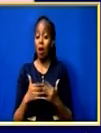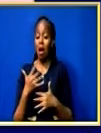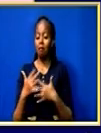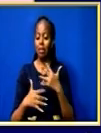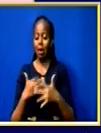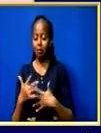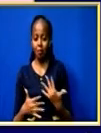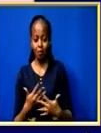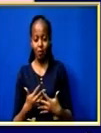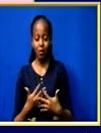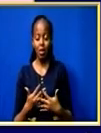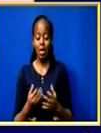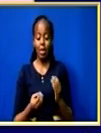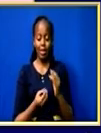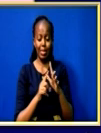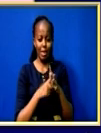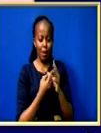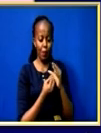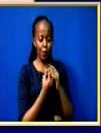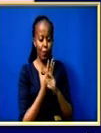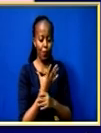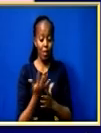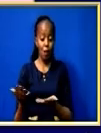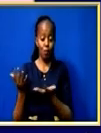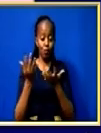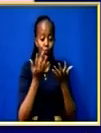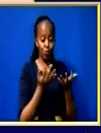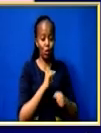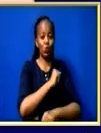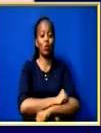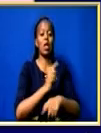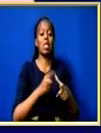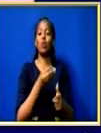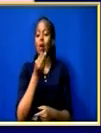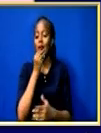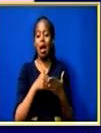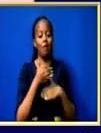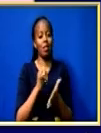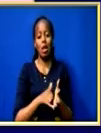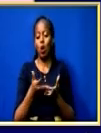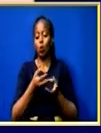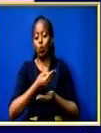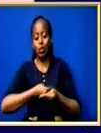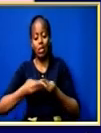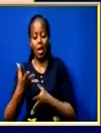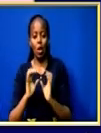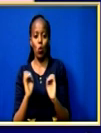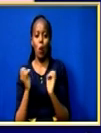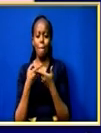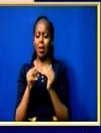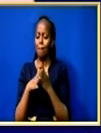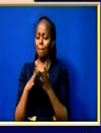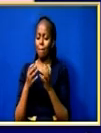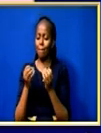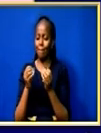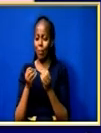they bore fruits and we brought them to school and we ate them. You ate. After- You didn't even sell. But most of them we ate.